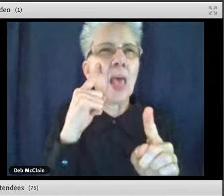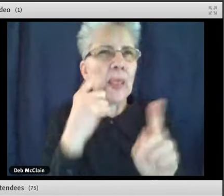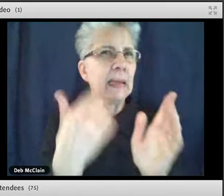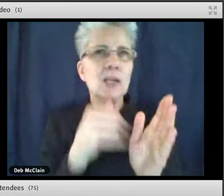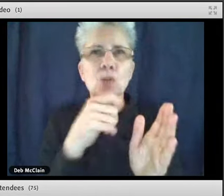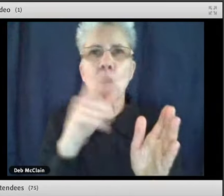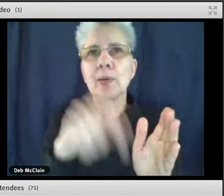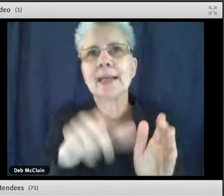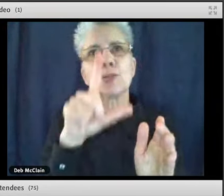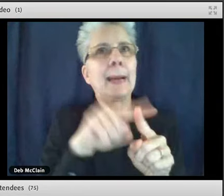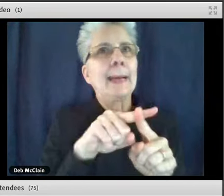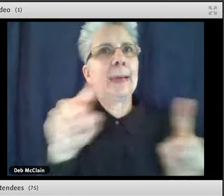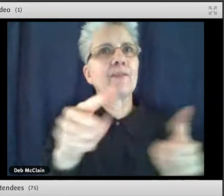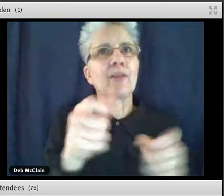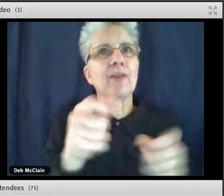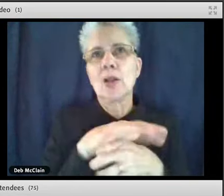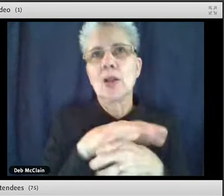need 20 different videos.